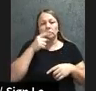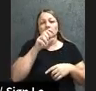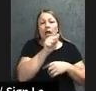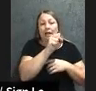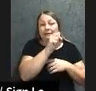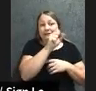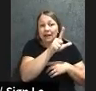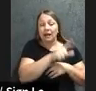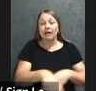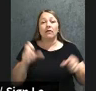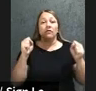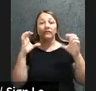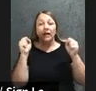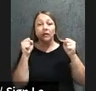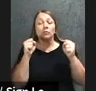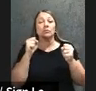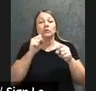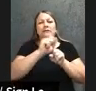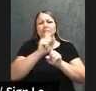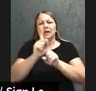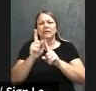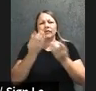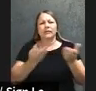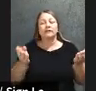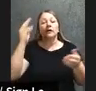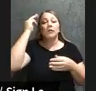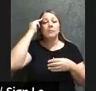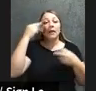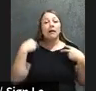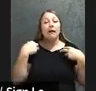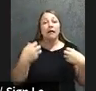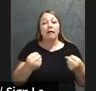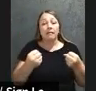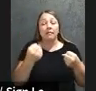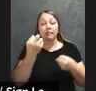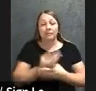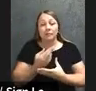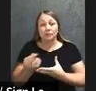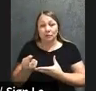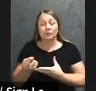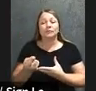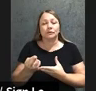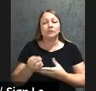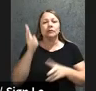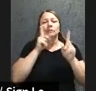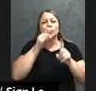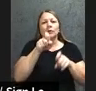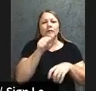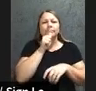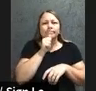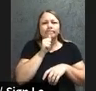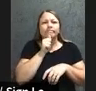including videos in ASL, mental health resources for people with coping and stress management for